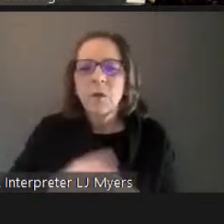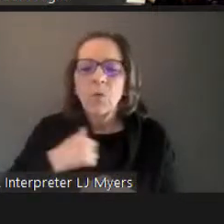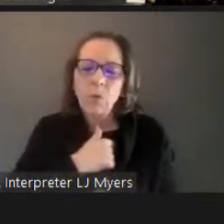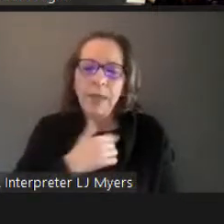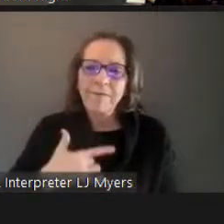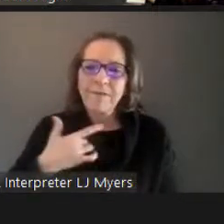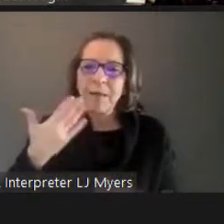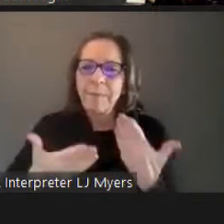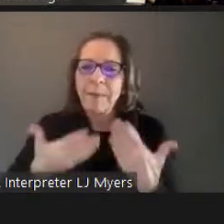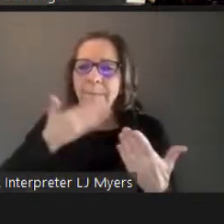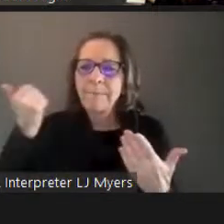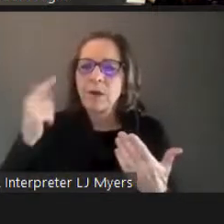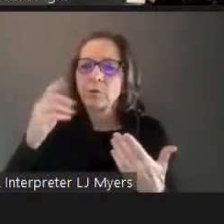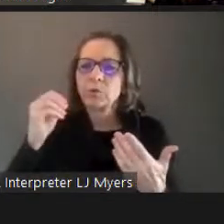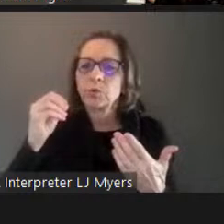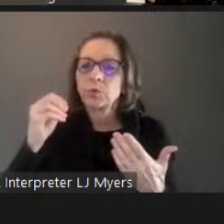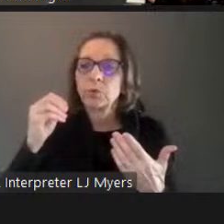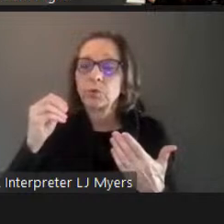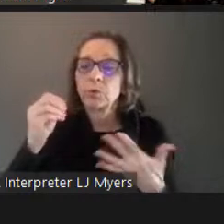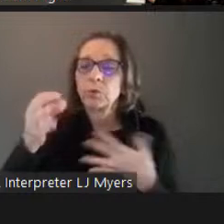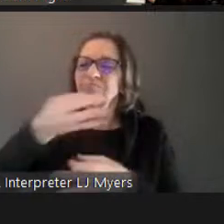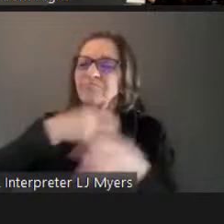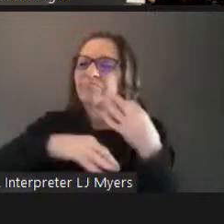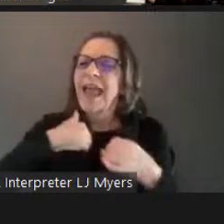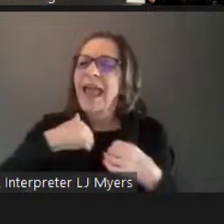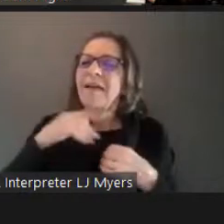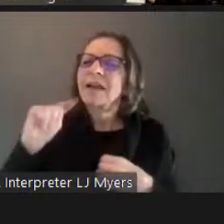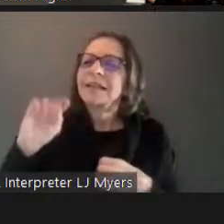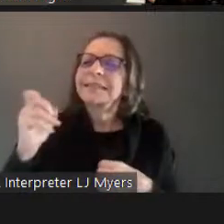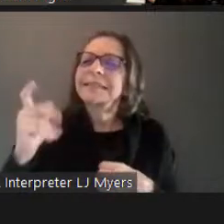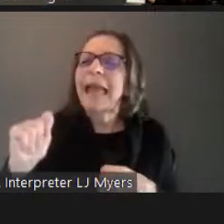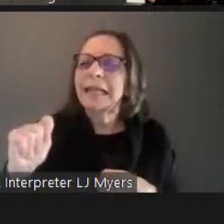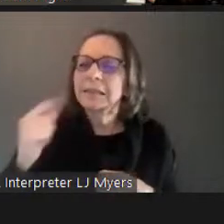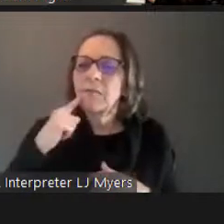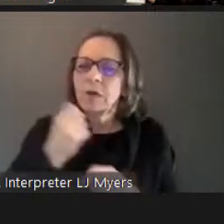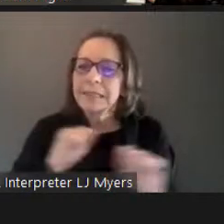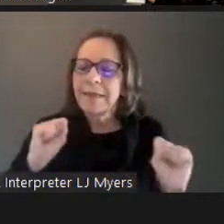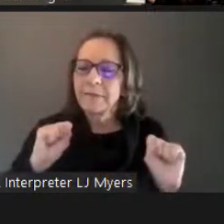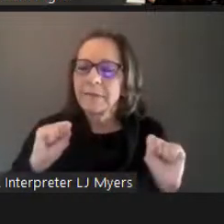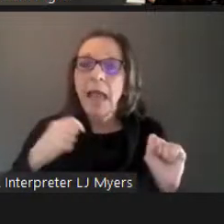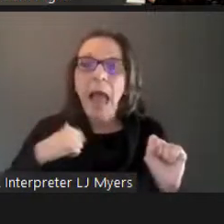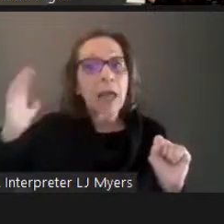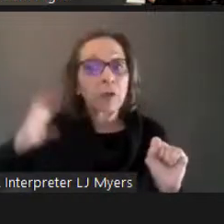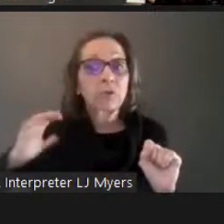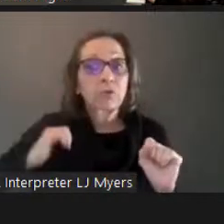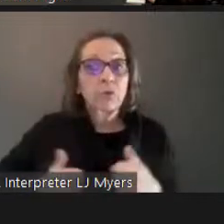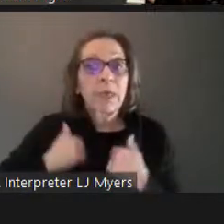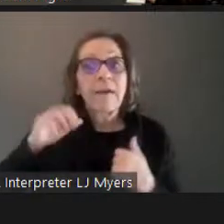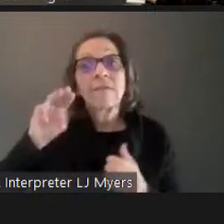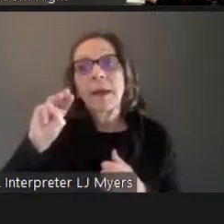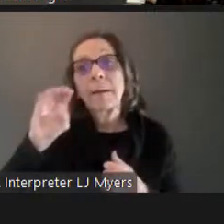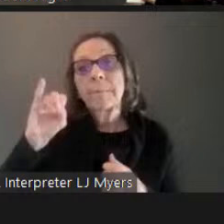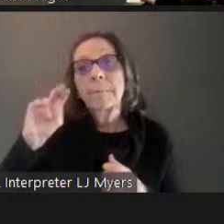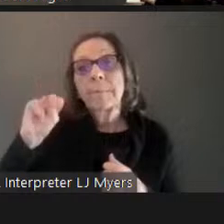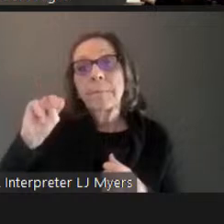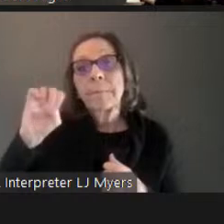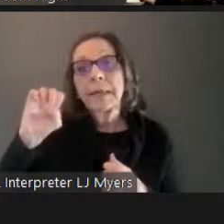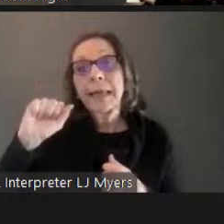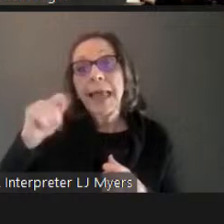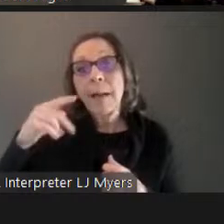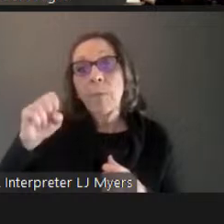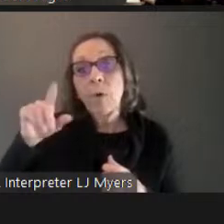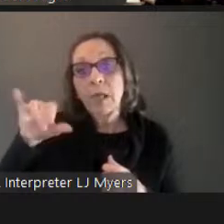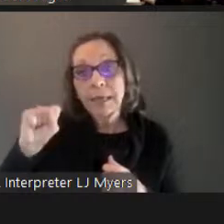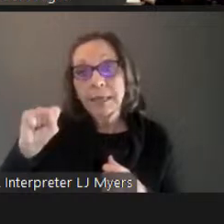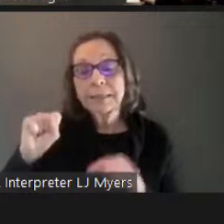be better to instead have something like a text for safety. I used to live in Minneapolis, and Metro Transit there has